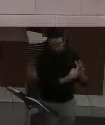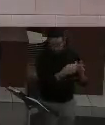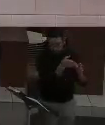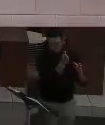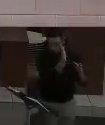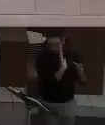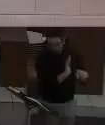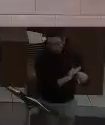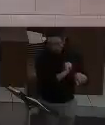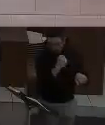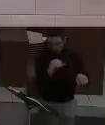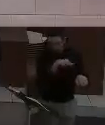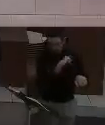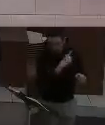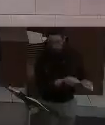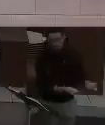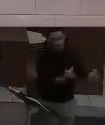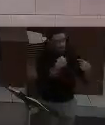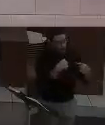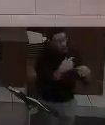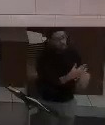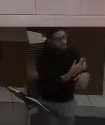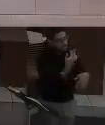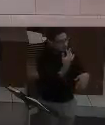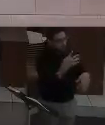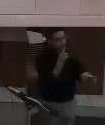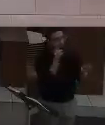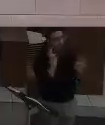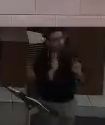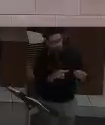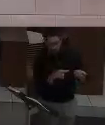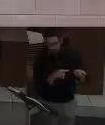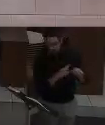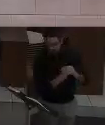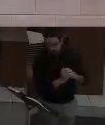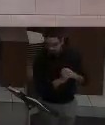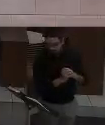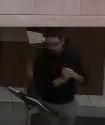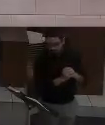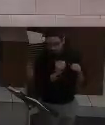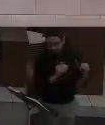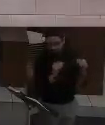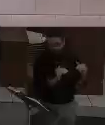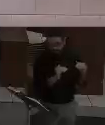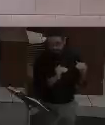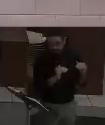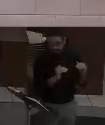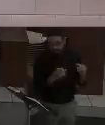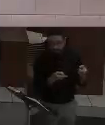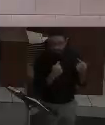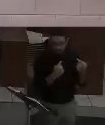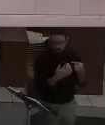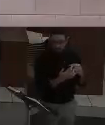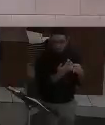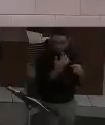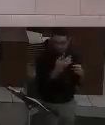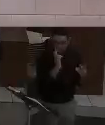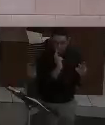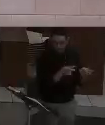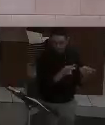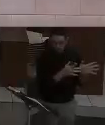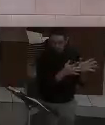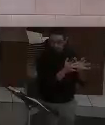us, come, taste, and see. Come, taste, and see. Jesus Christ,